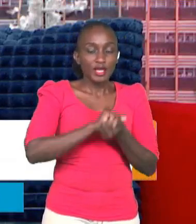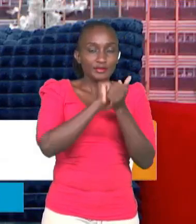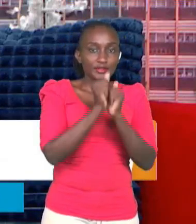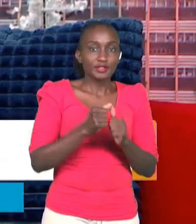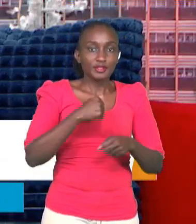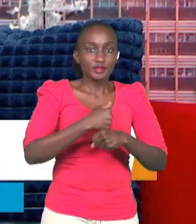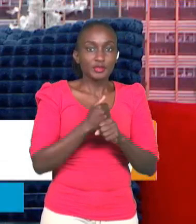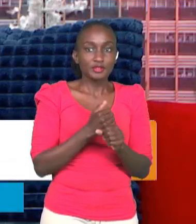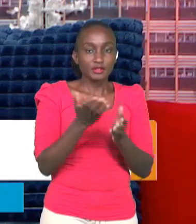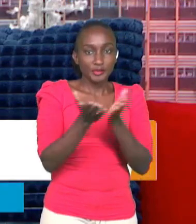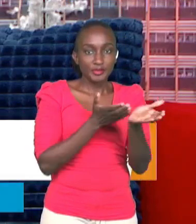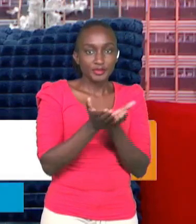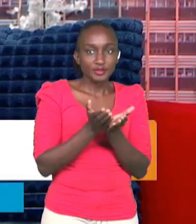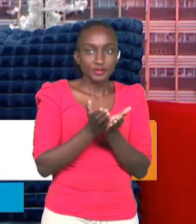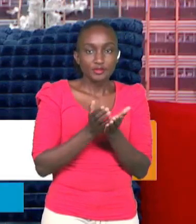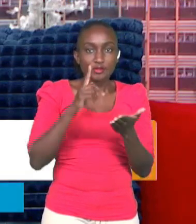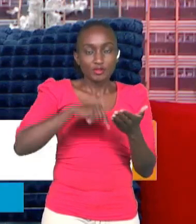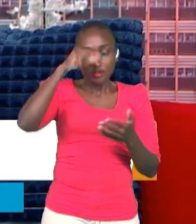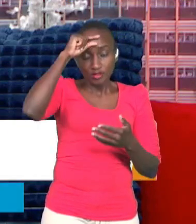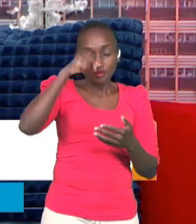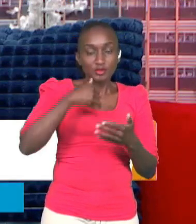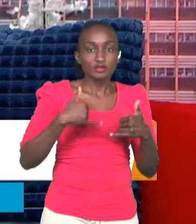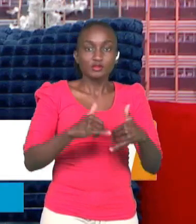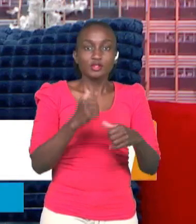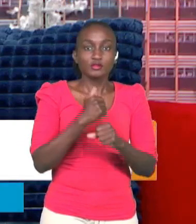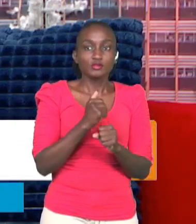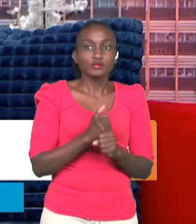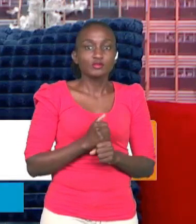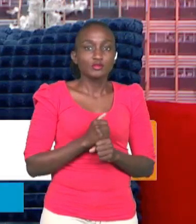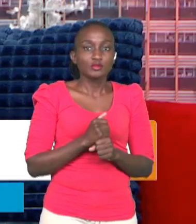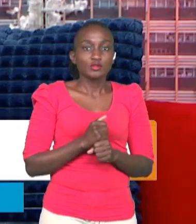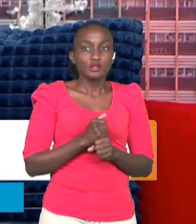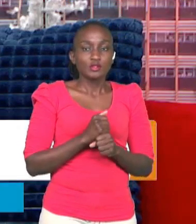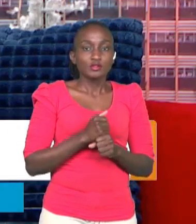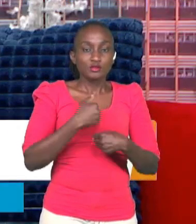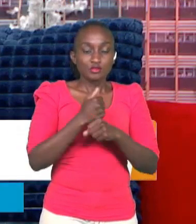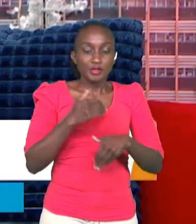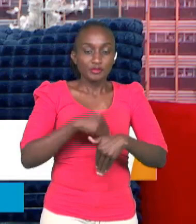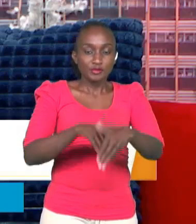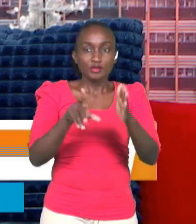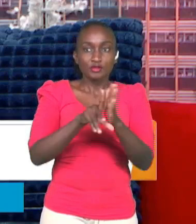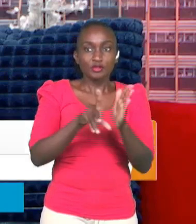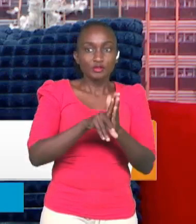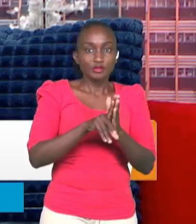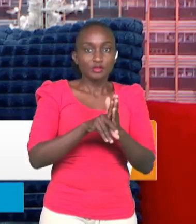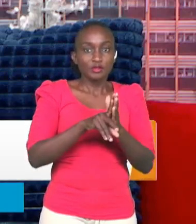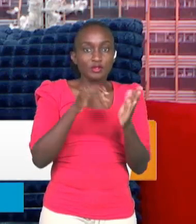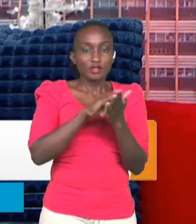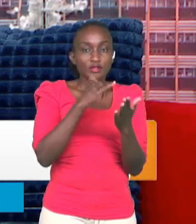commercialized things that are, exactly. Yeah. So I think what the government is trying to do is to streamline some of these things. And if you realize, those proposals